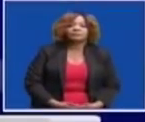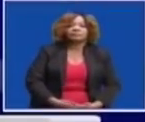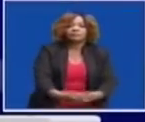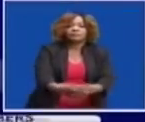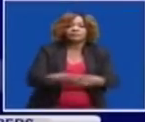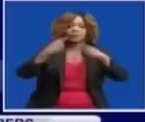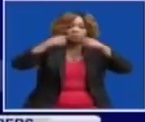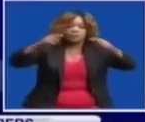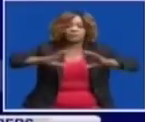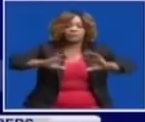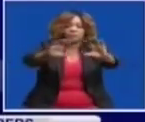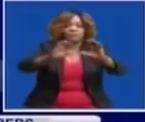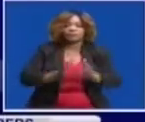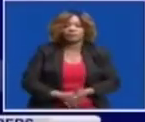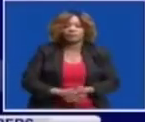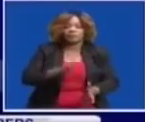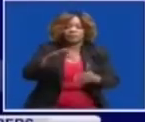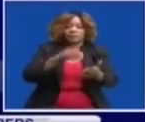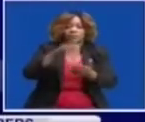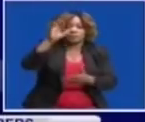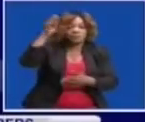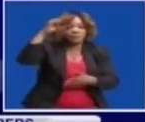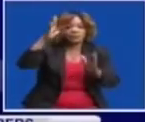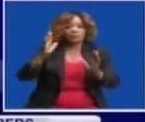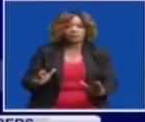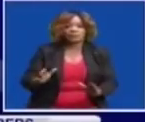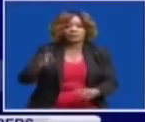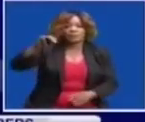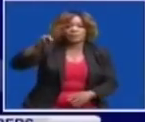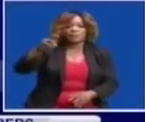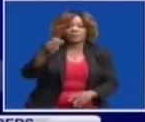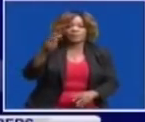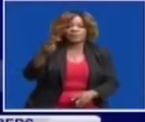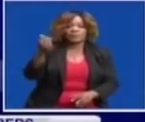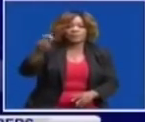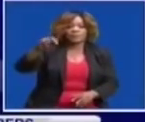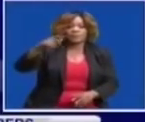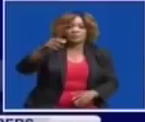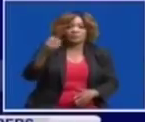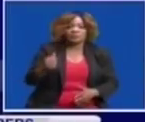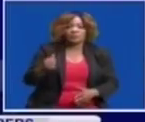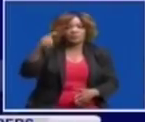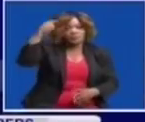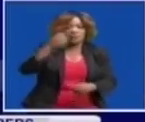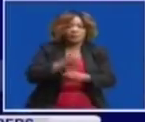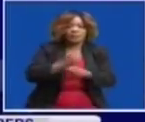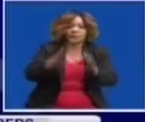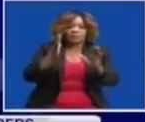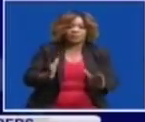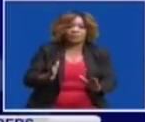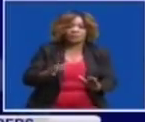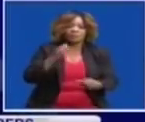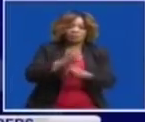We continue with the news. Central Province Minister Sidney Mushanga has warned that all underperforming civil servants will